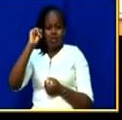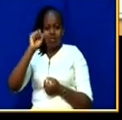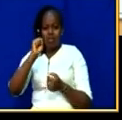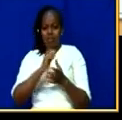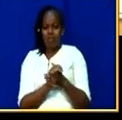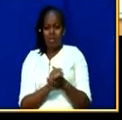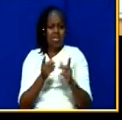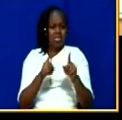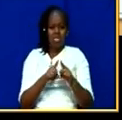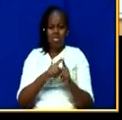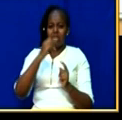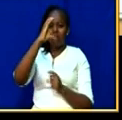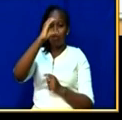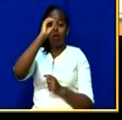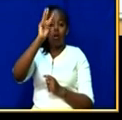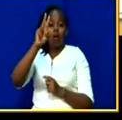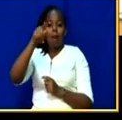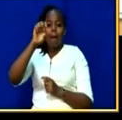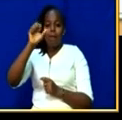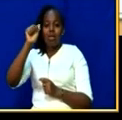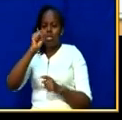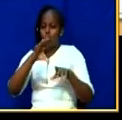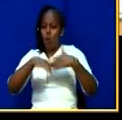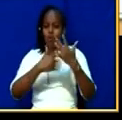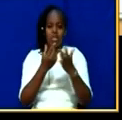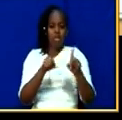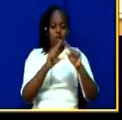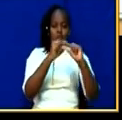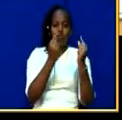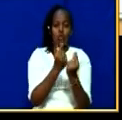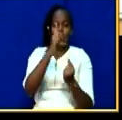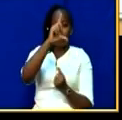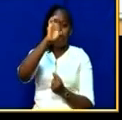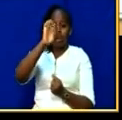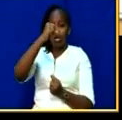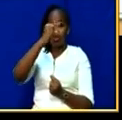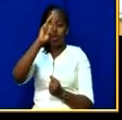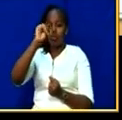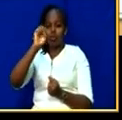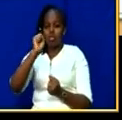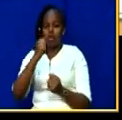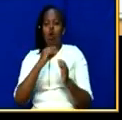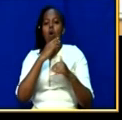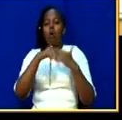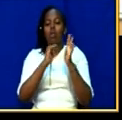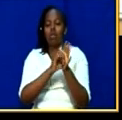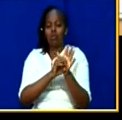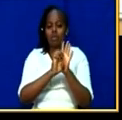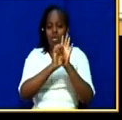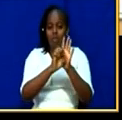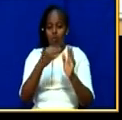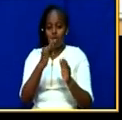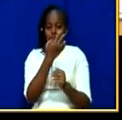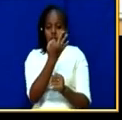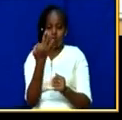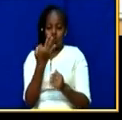the cowpeas, they belong to the legumes. So those are examples of each category. 3 major categories